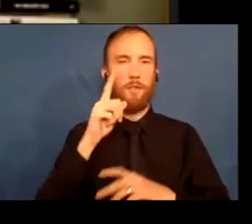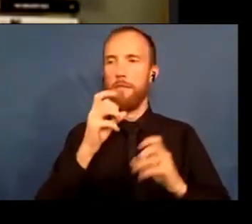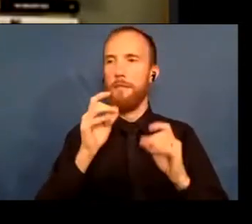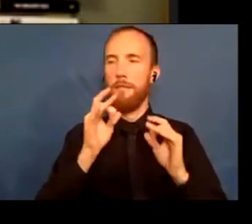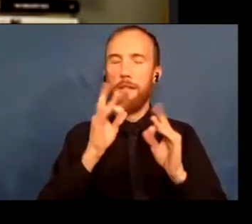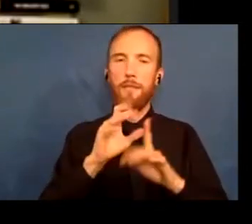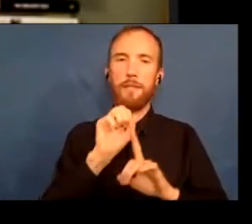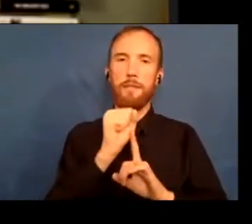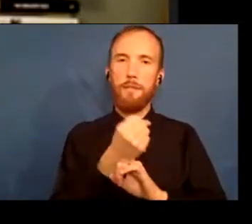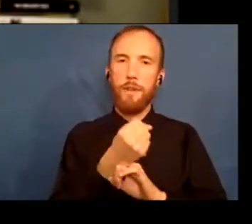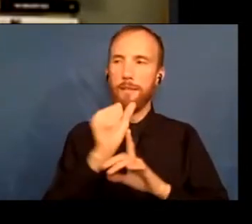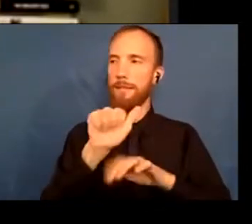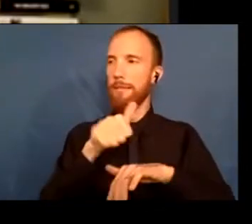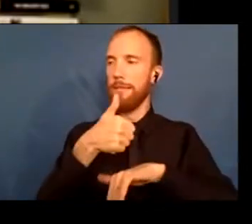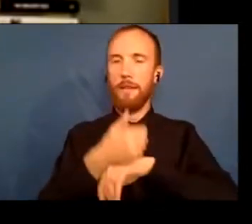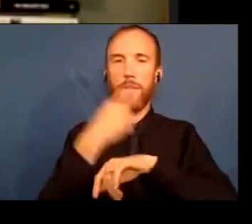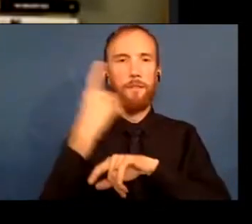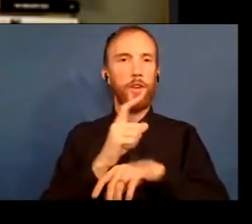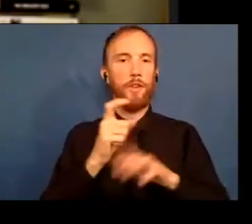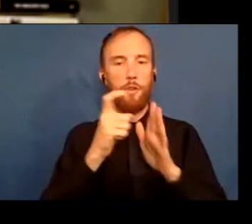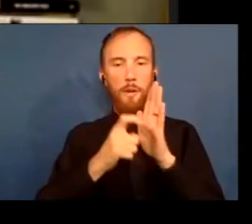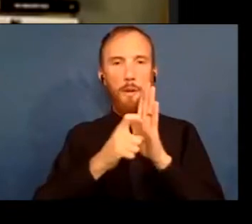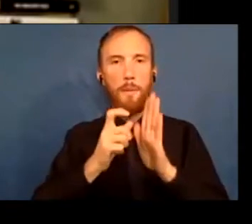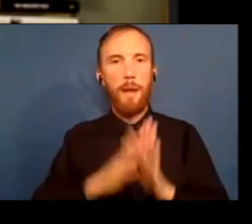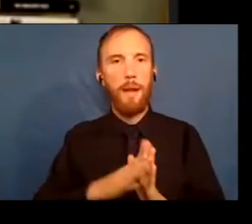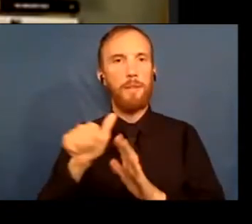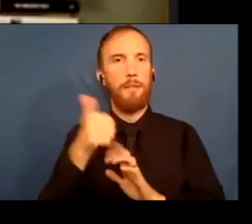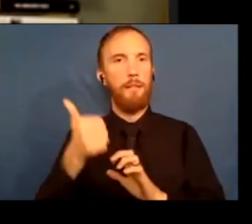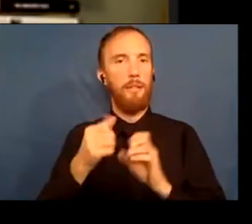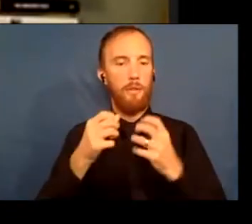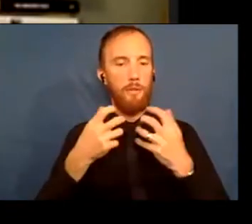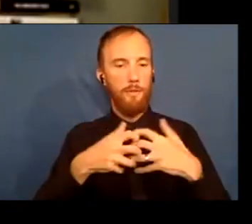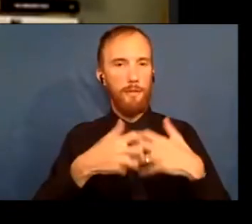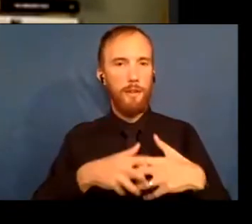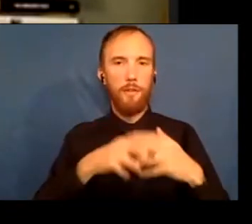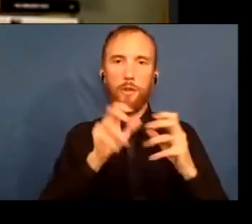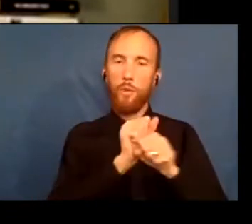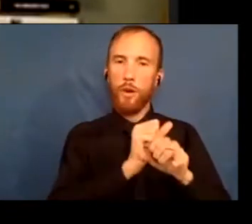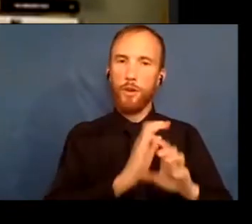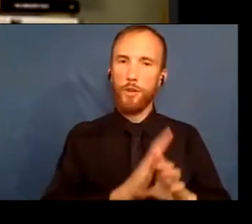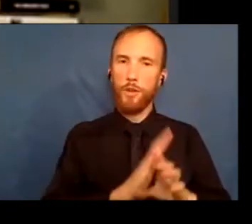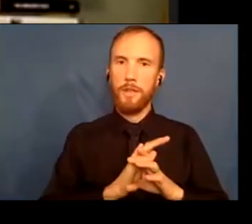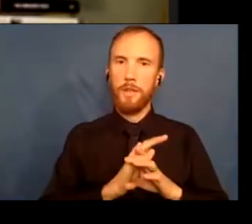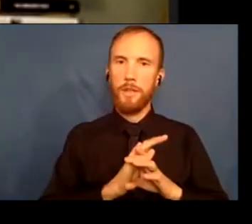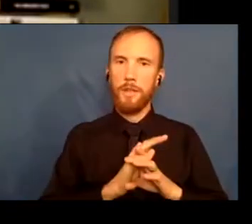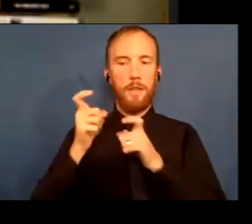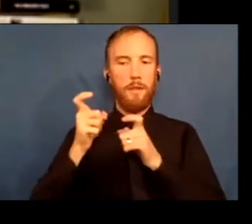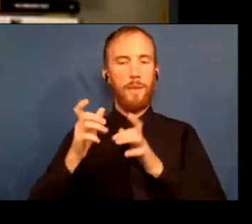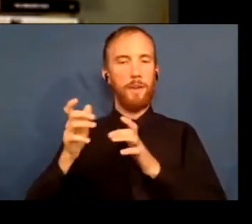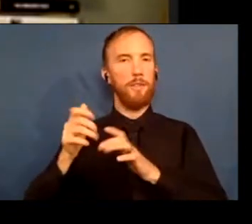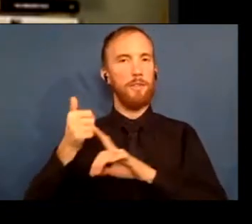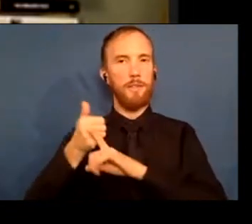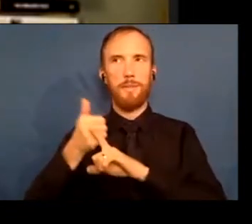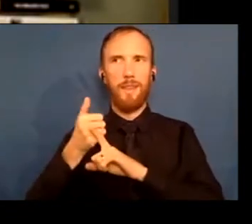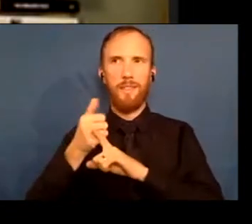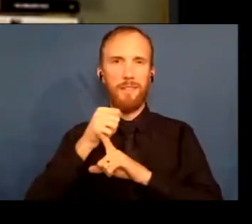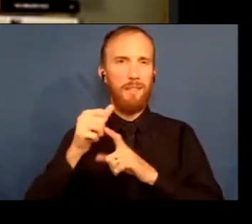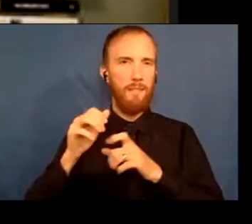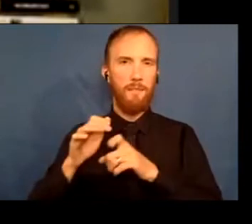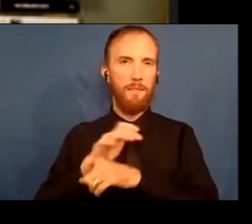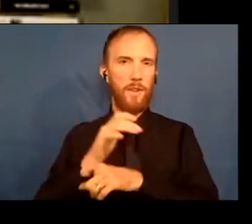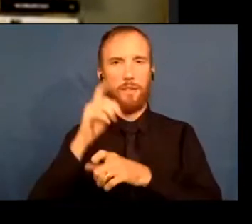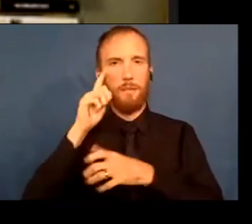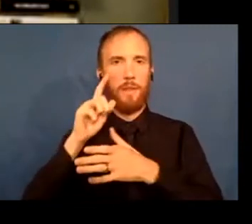workers. Not for these managers their own belief in the free market. They would rather use their